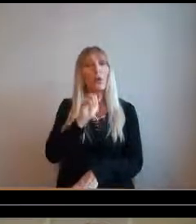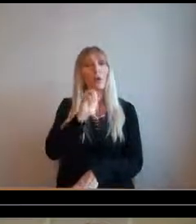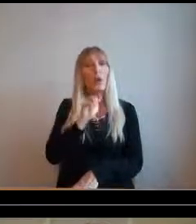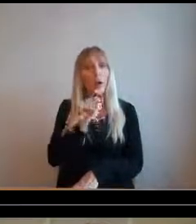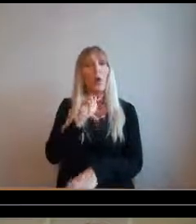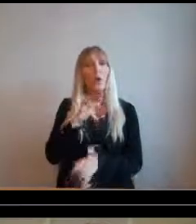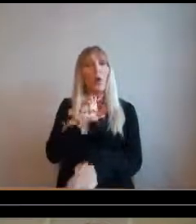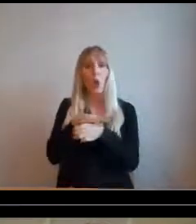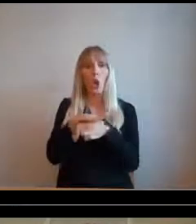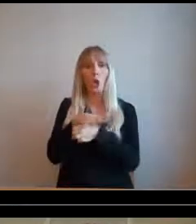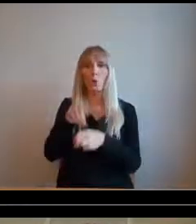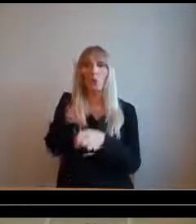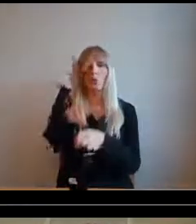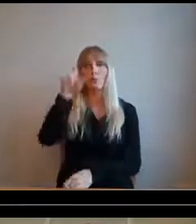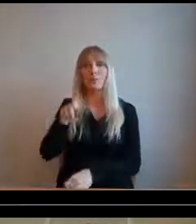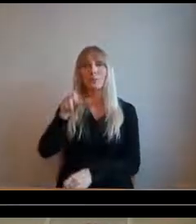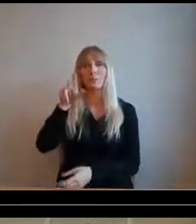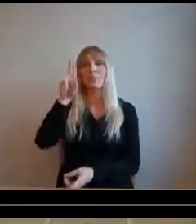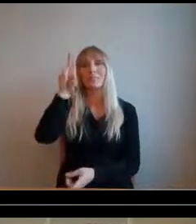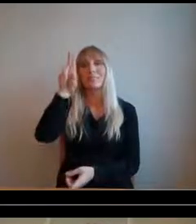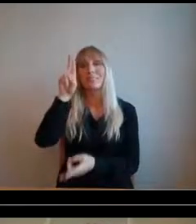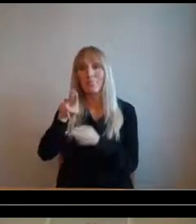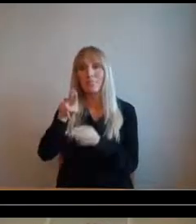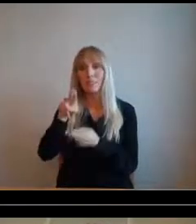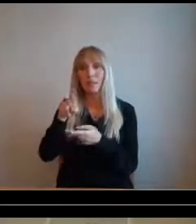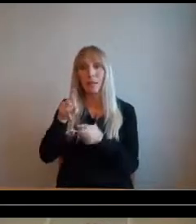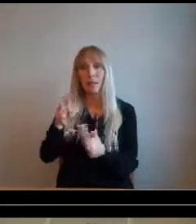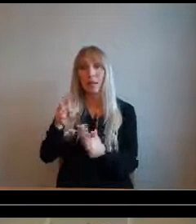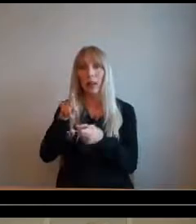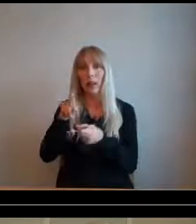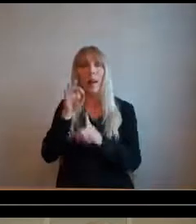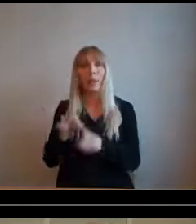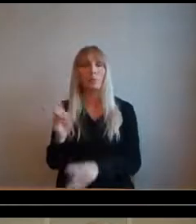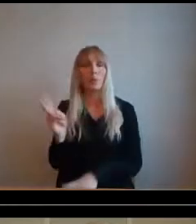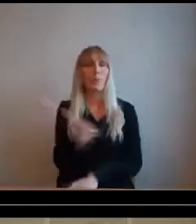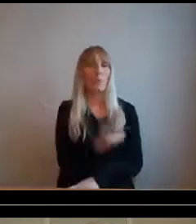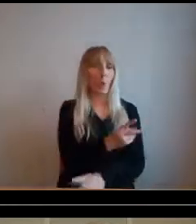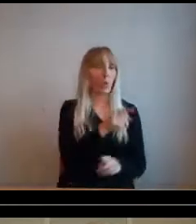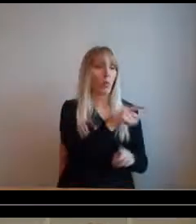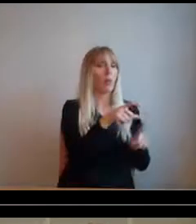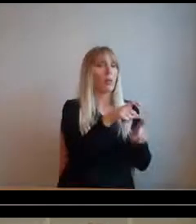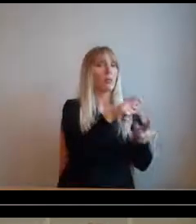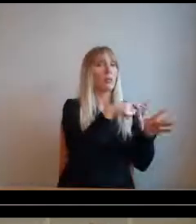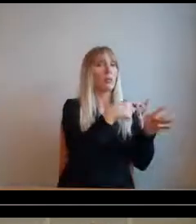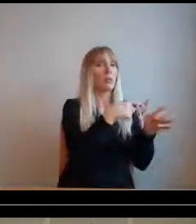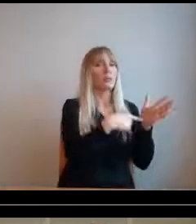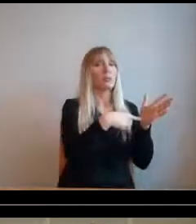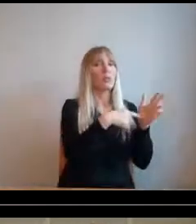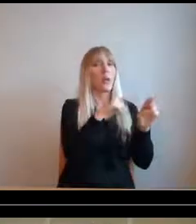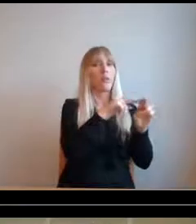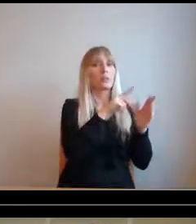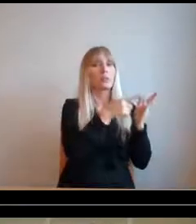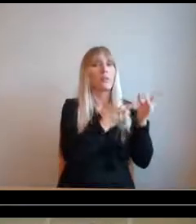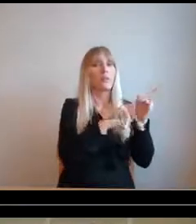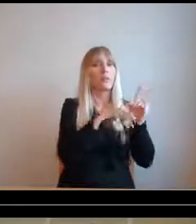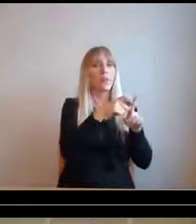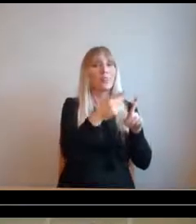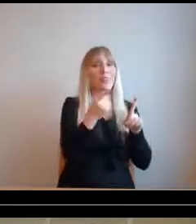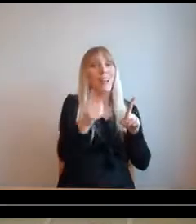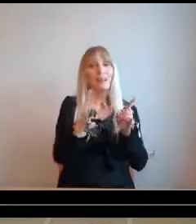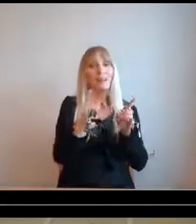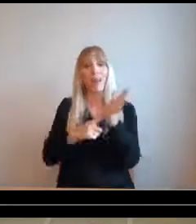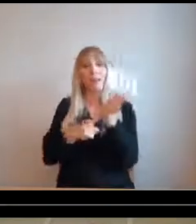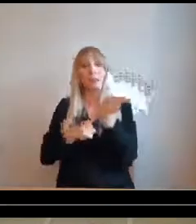local residents discount scheme apply to both the crossings, so to Dartford and to the Lower Thames crossing, or just to the Lower